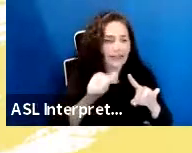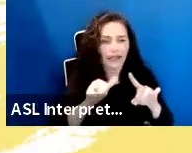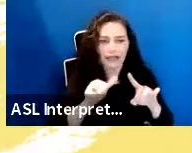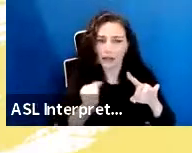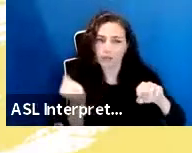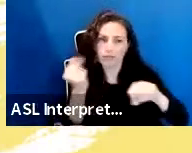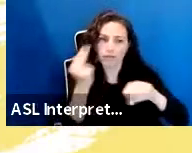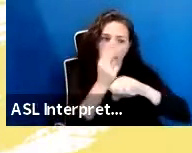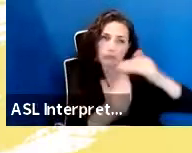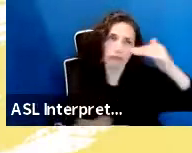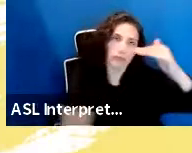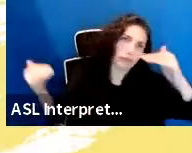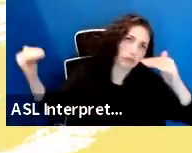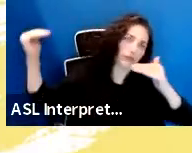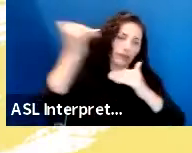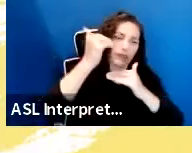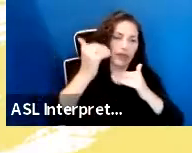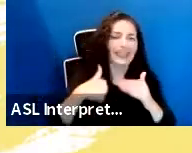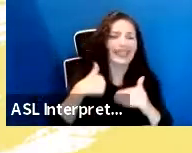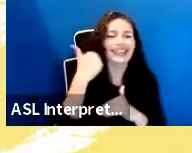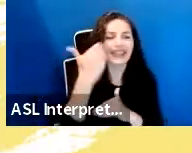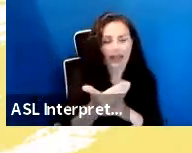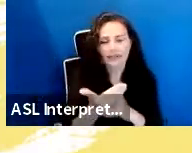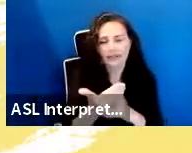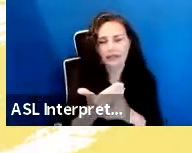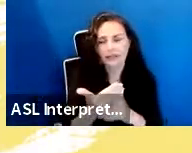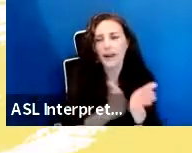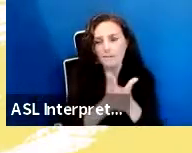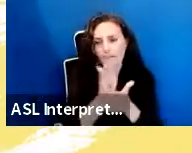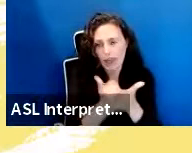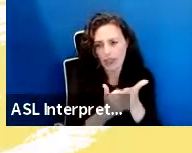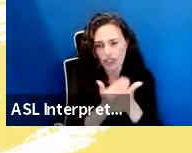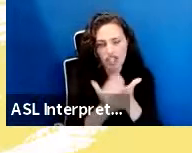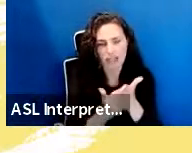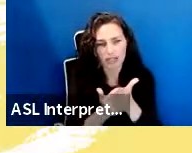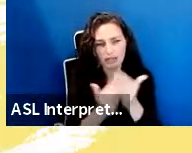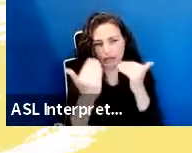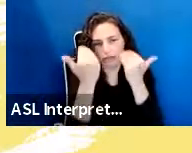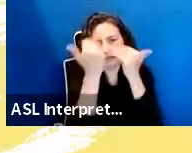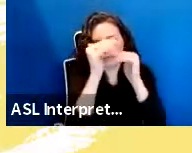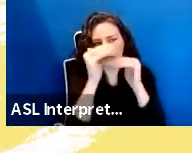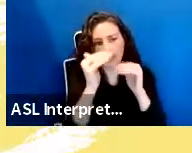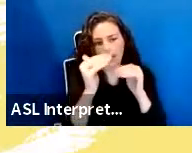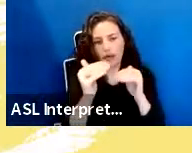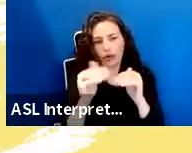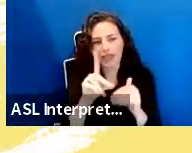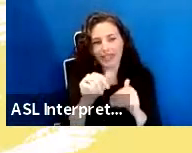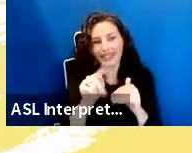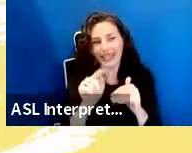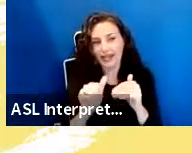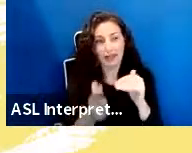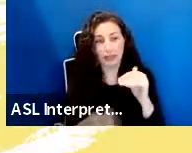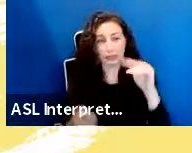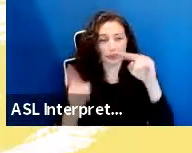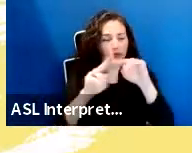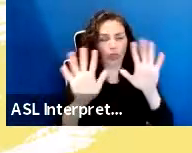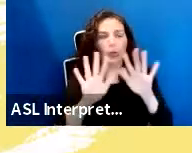threshold where your day rate has now gone up for your performers. We have a lot more information on the diversity and